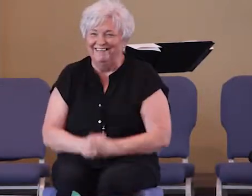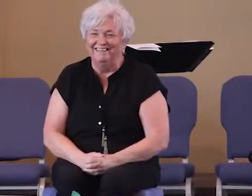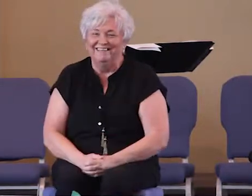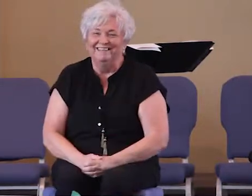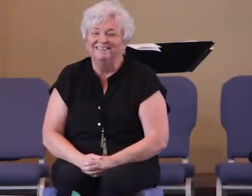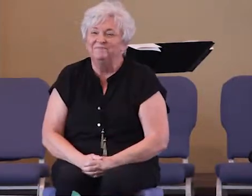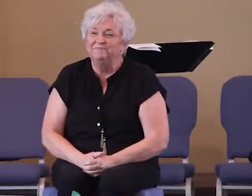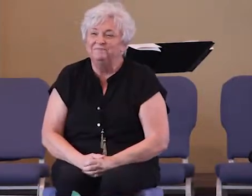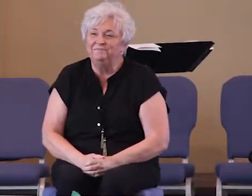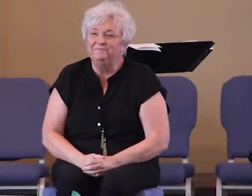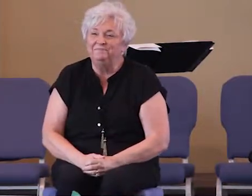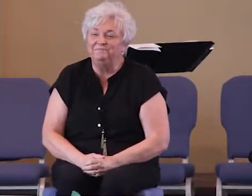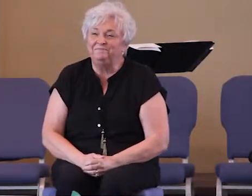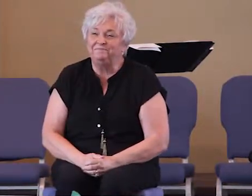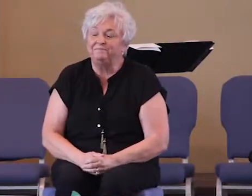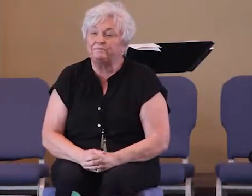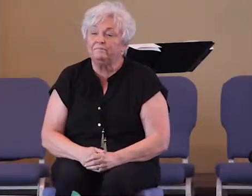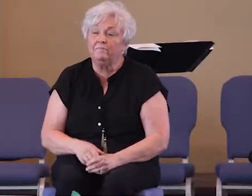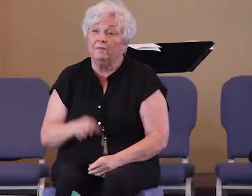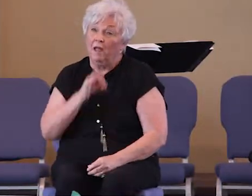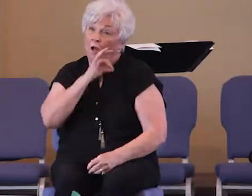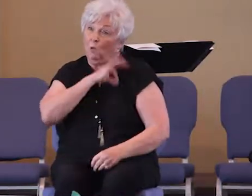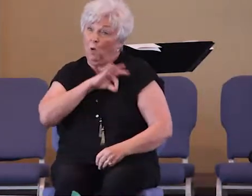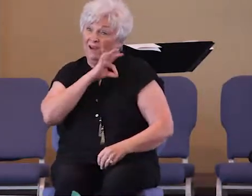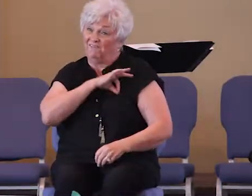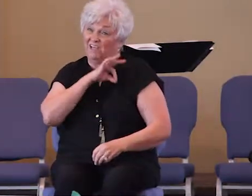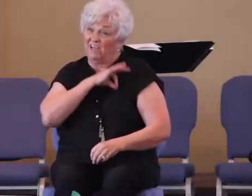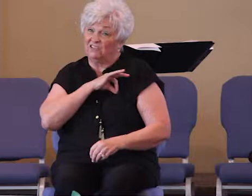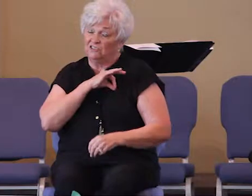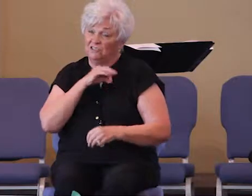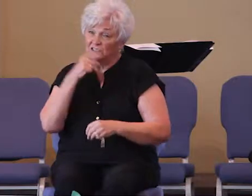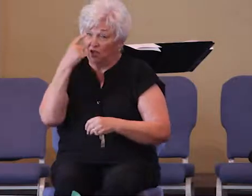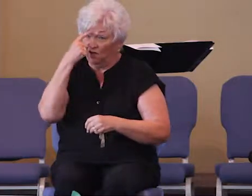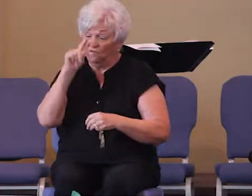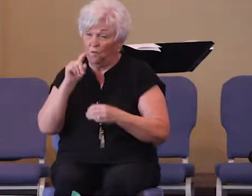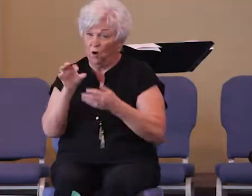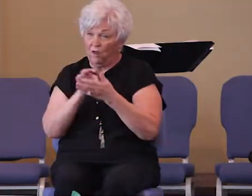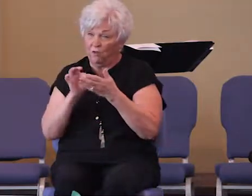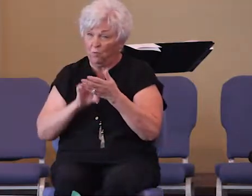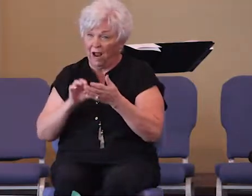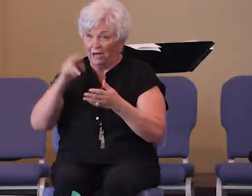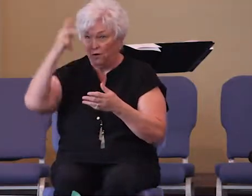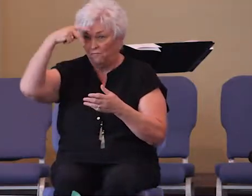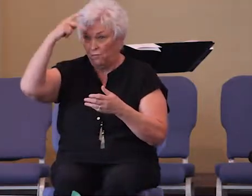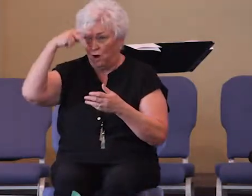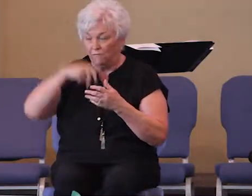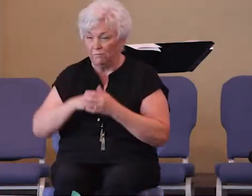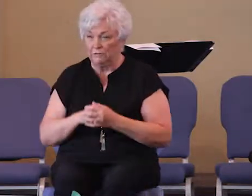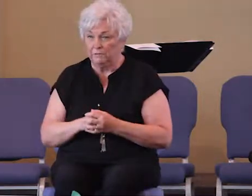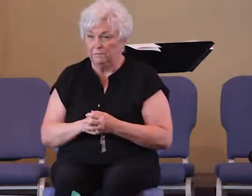So, the qualifications for the writer of Proverbs are